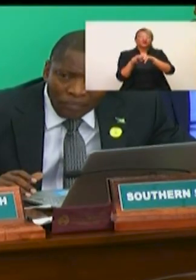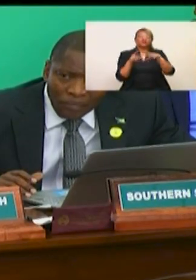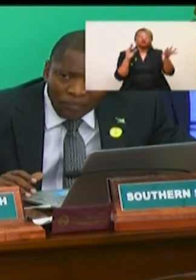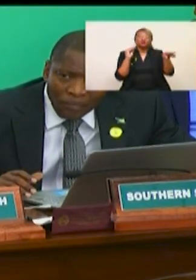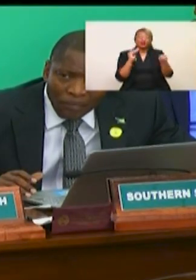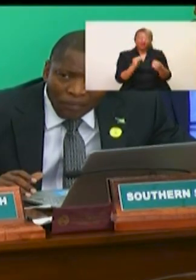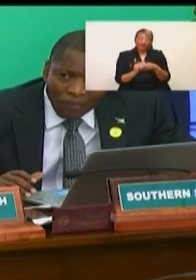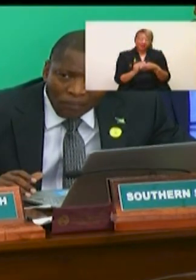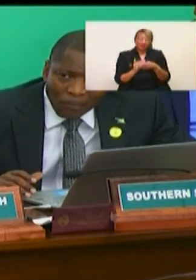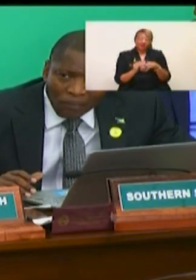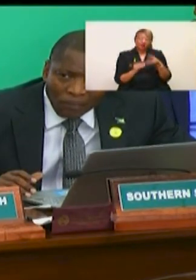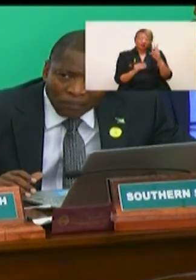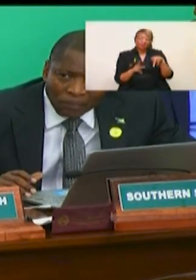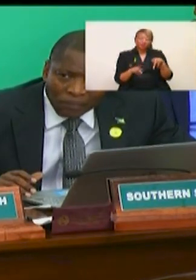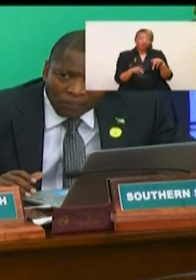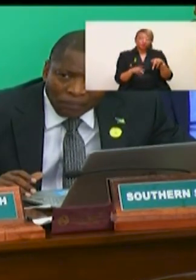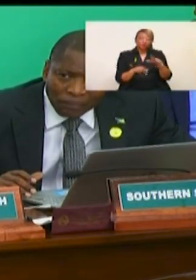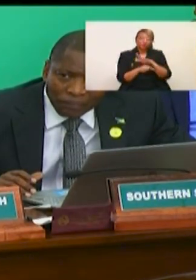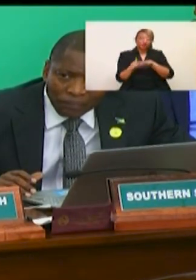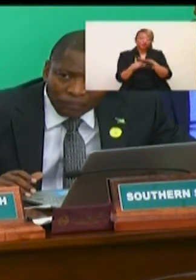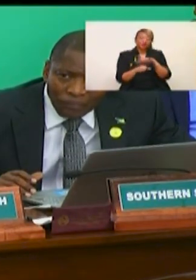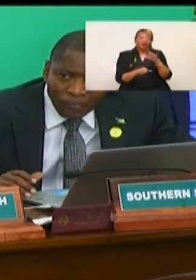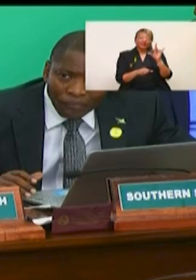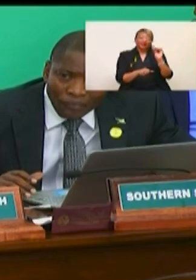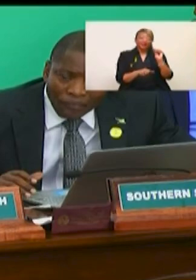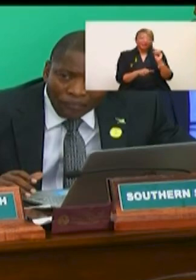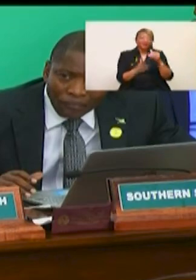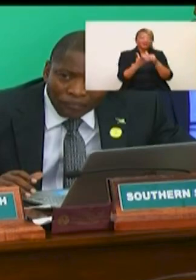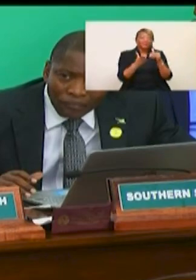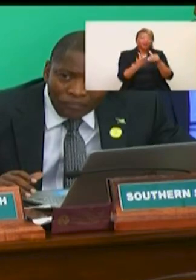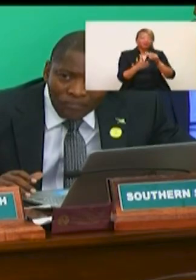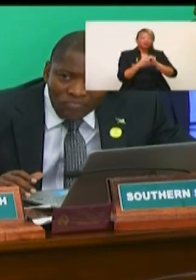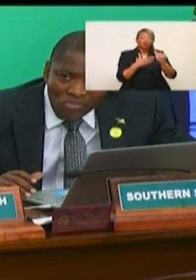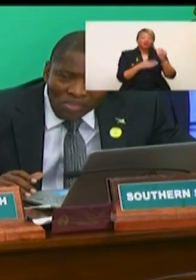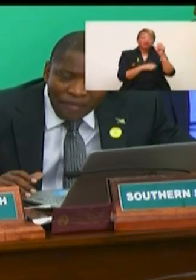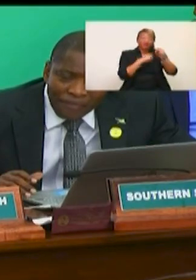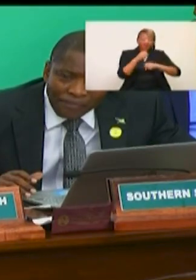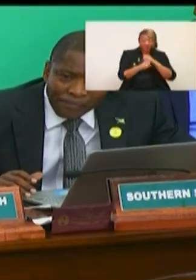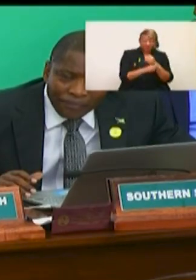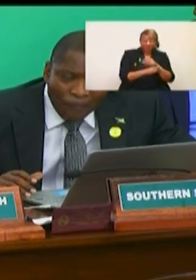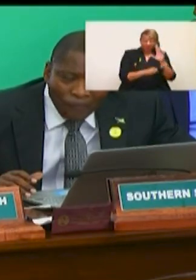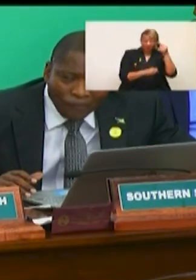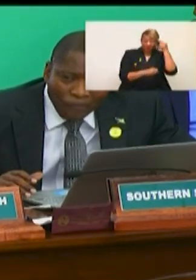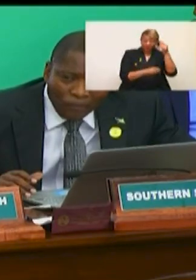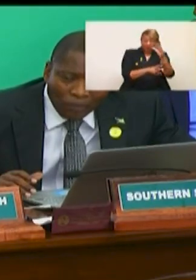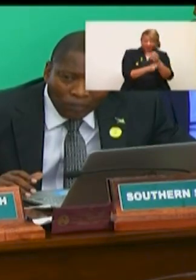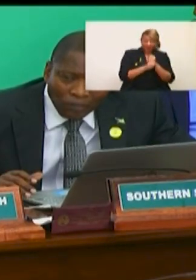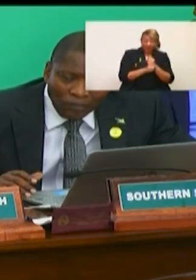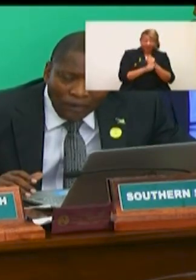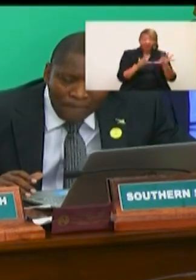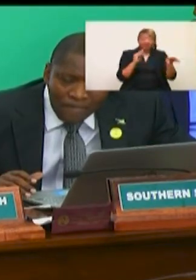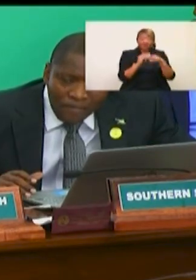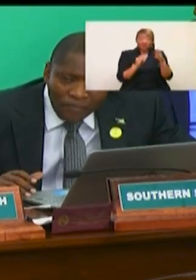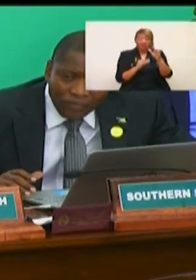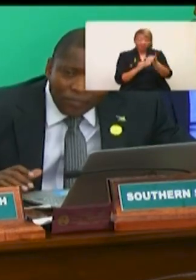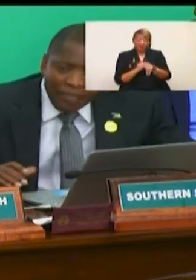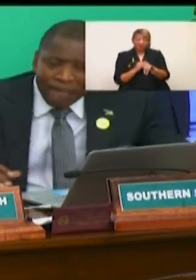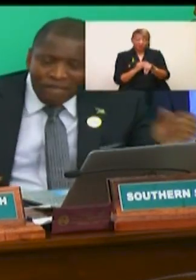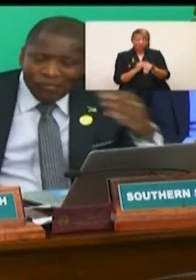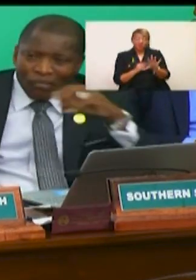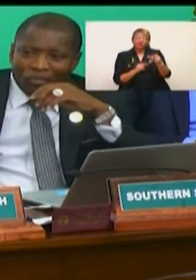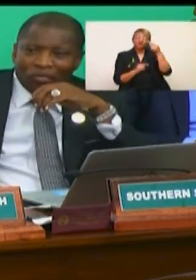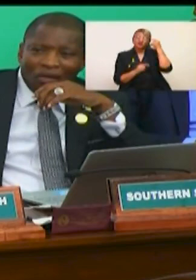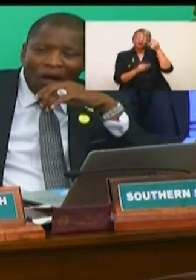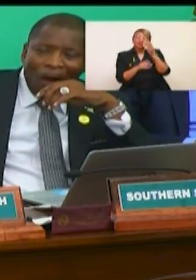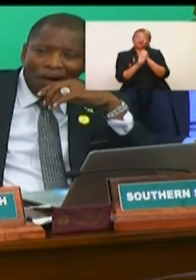add up to approximately $80 million per year the government gets. In addition to that, the